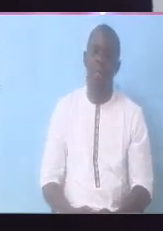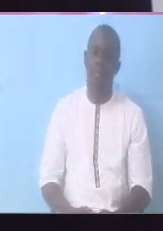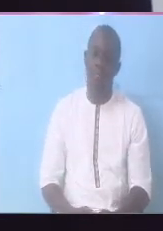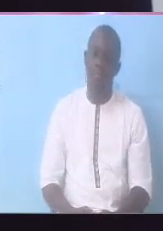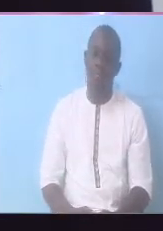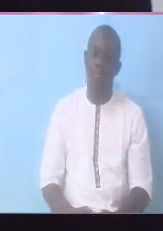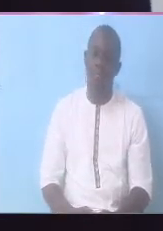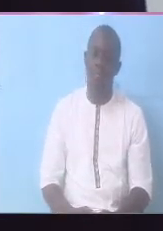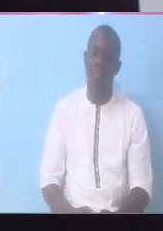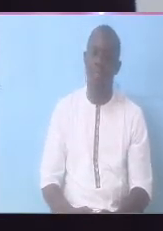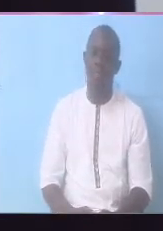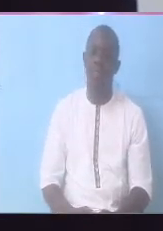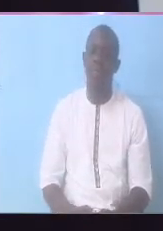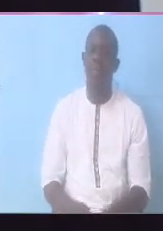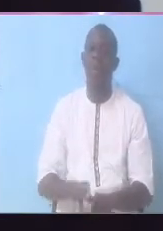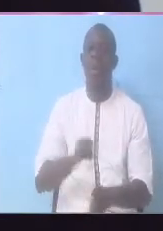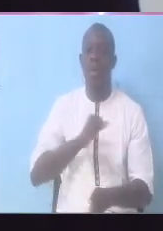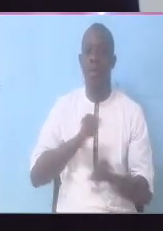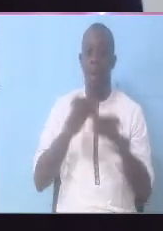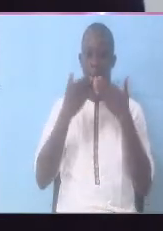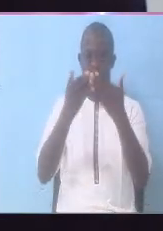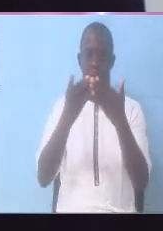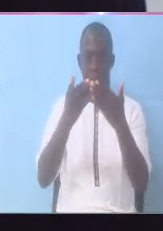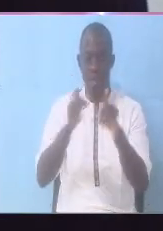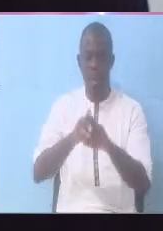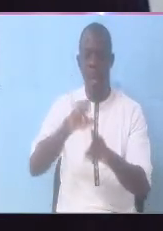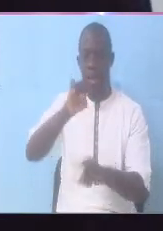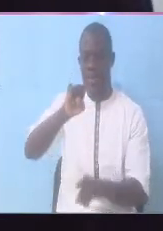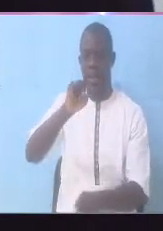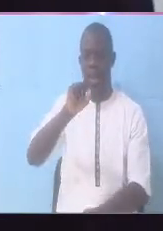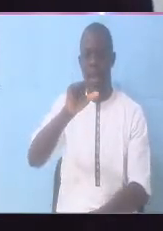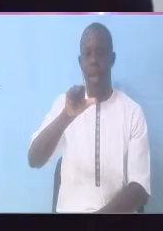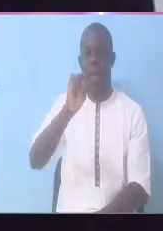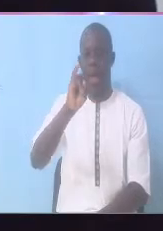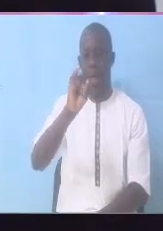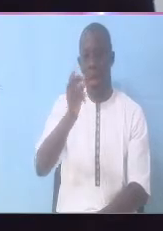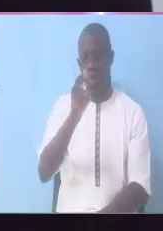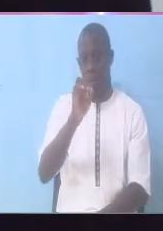He said to me, Saihou, you see, this is why phone we cannot develop.